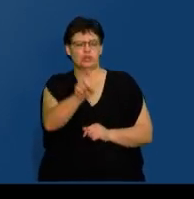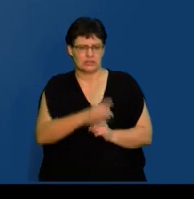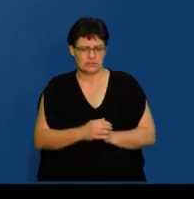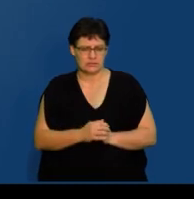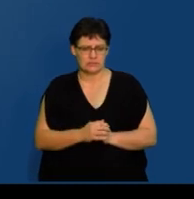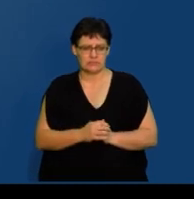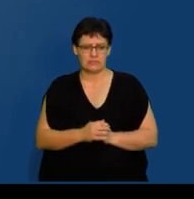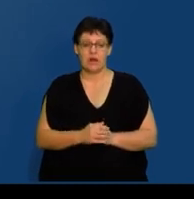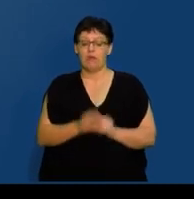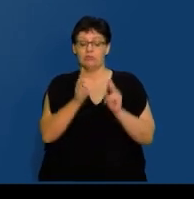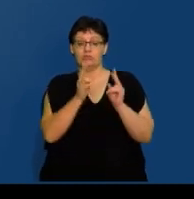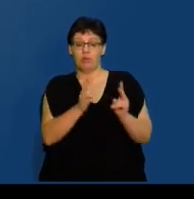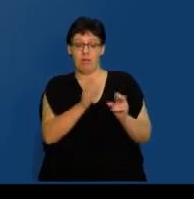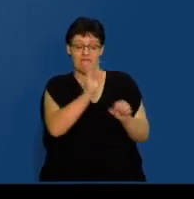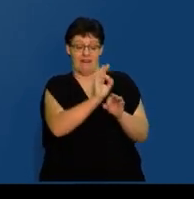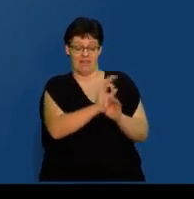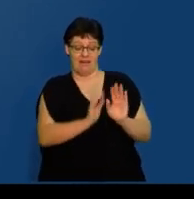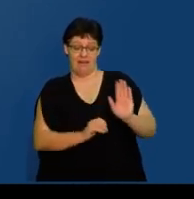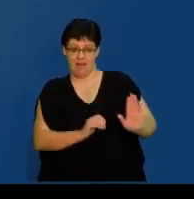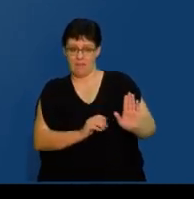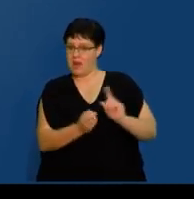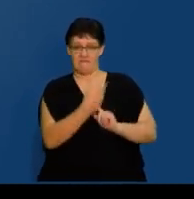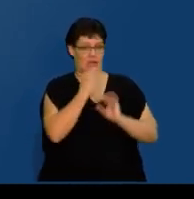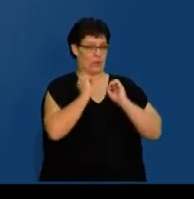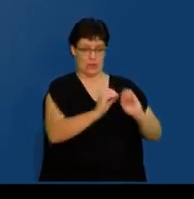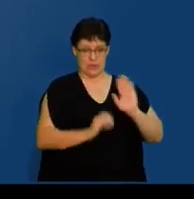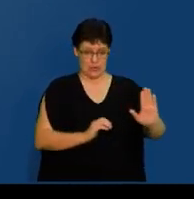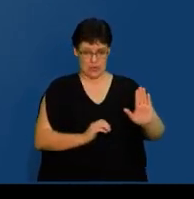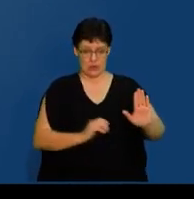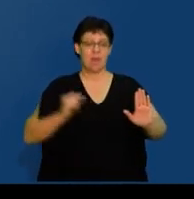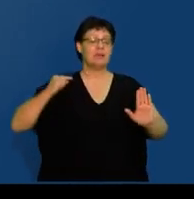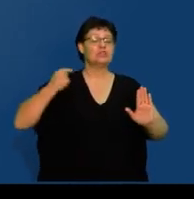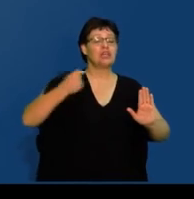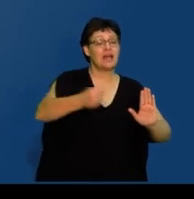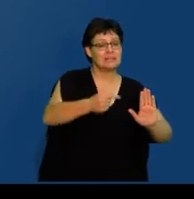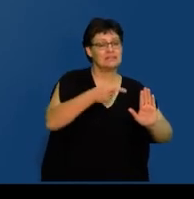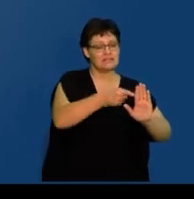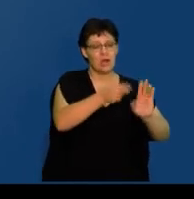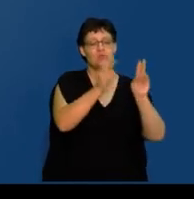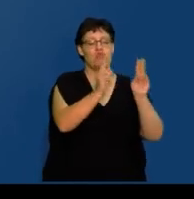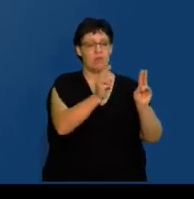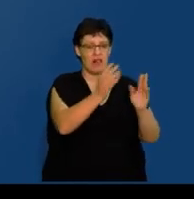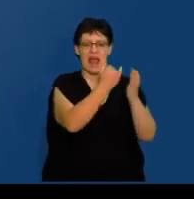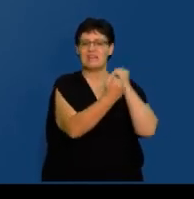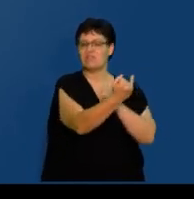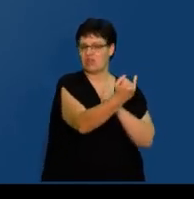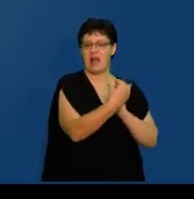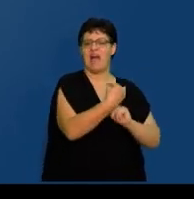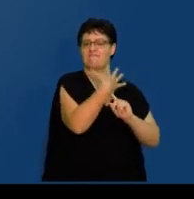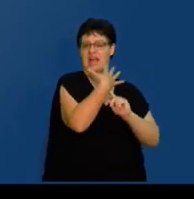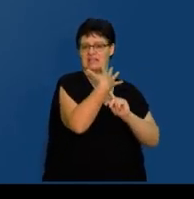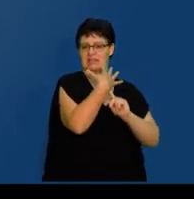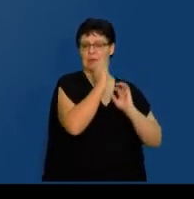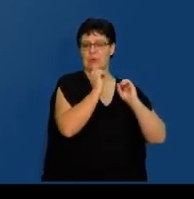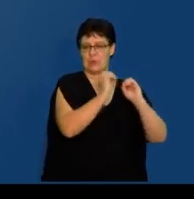A normal father, meaning unaffected, and in genetics we tend to refer to normal as individuals that are not affected